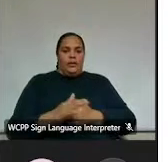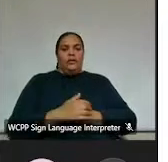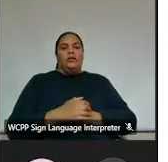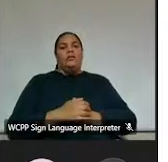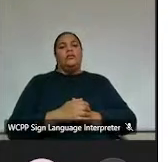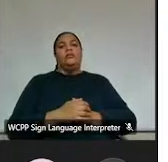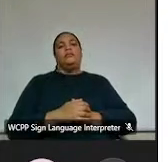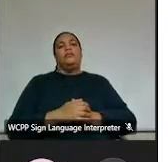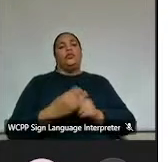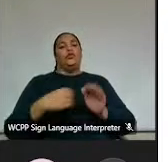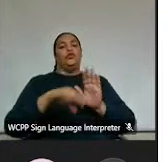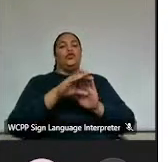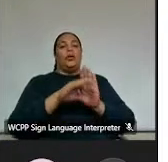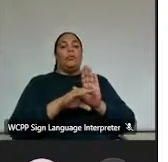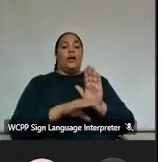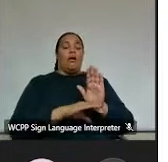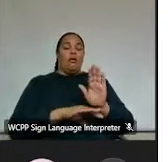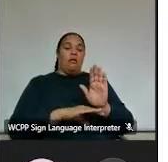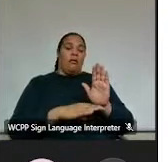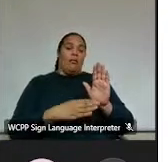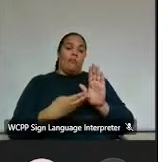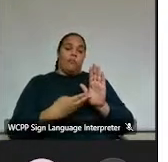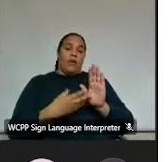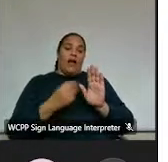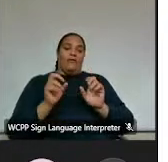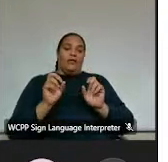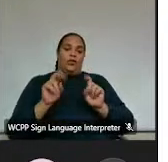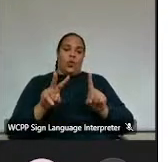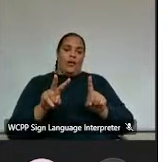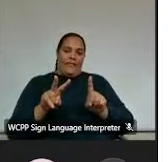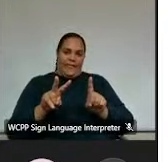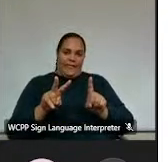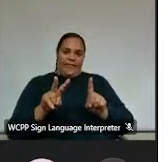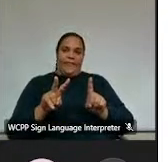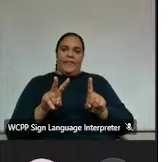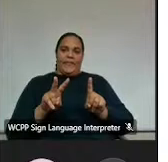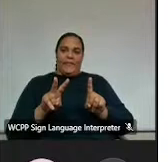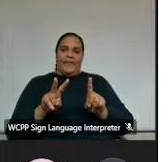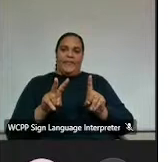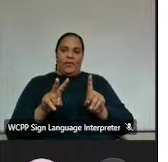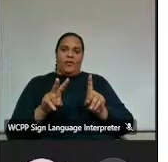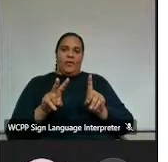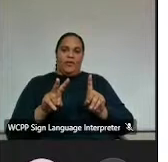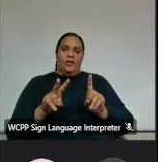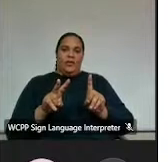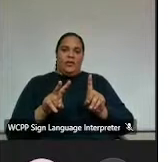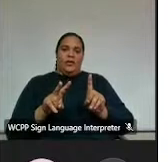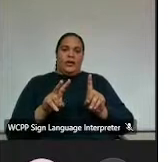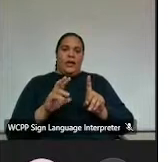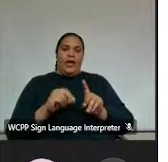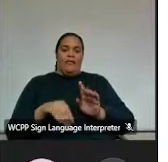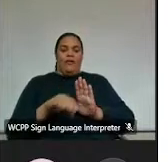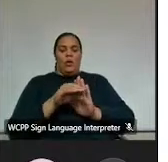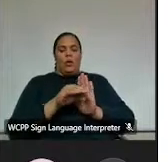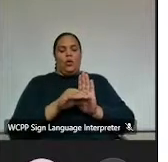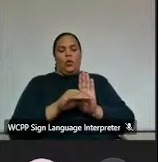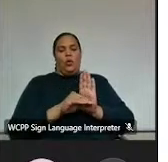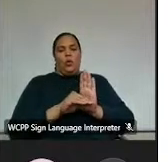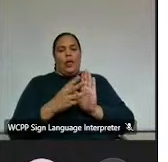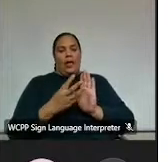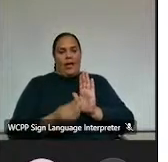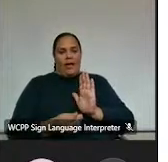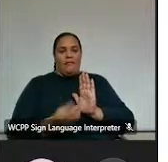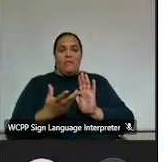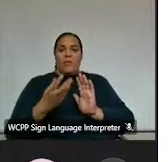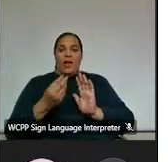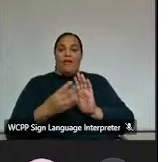The chapters covered in the bill, there are 12 chapters, 72 clauses. If you do have